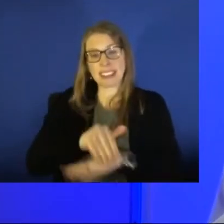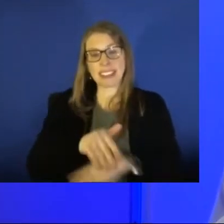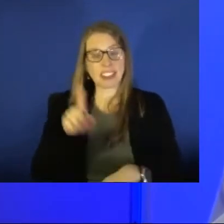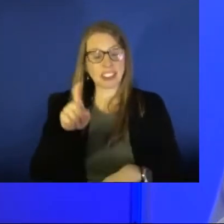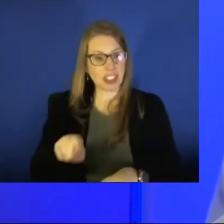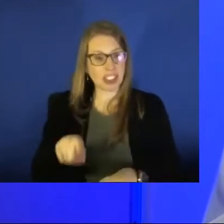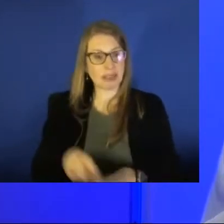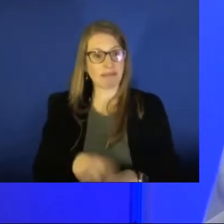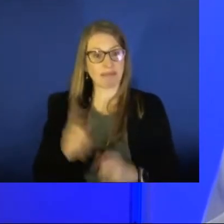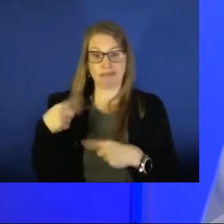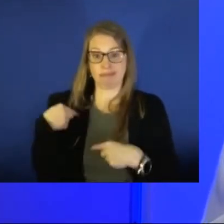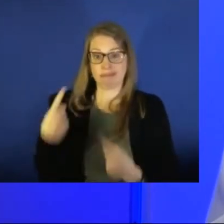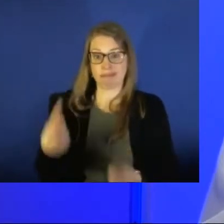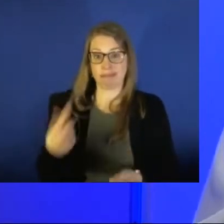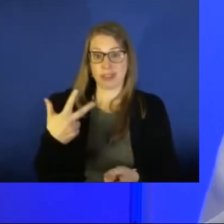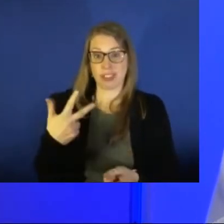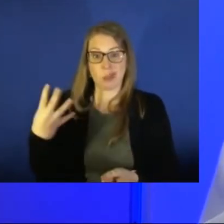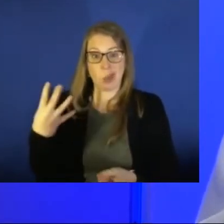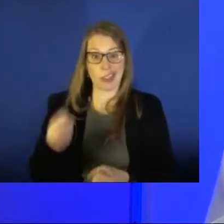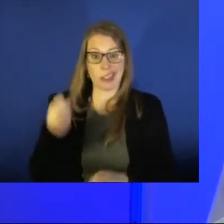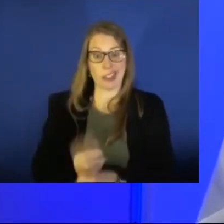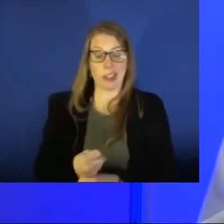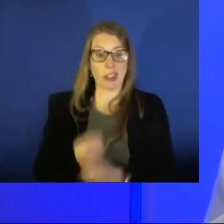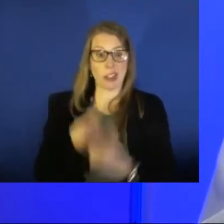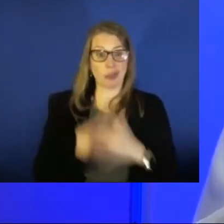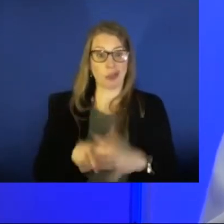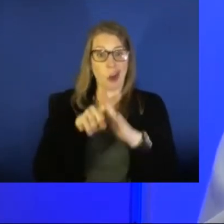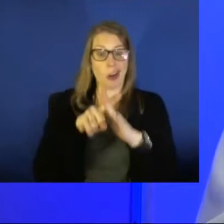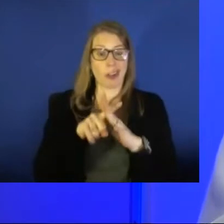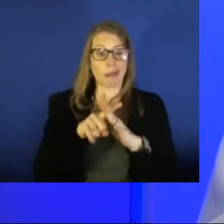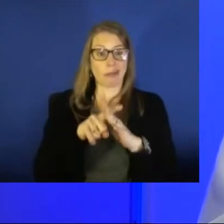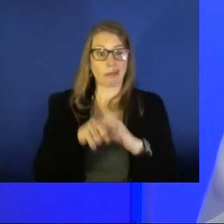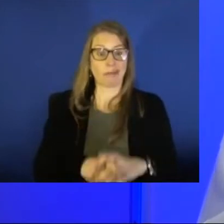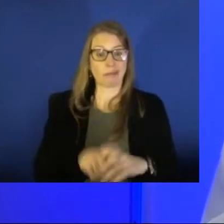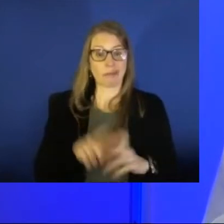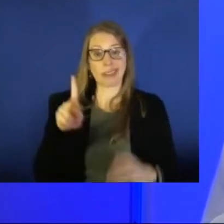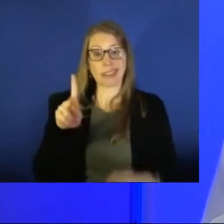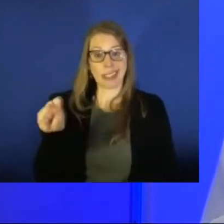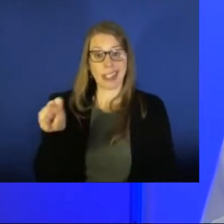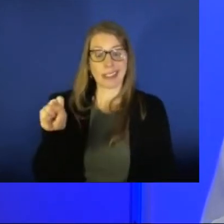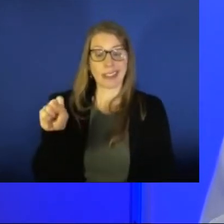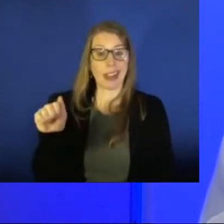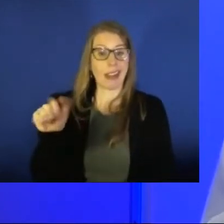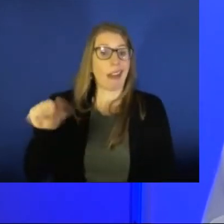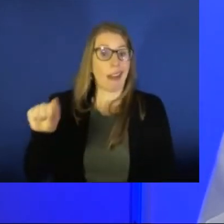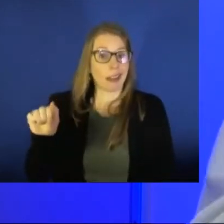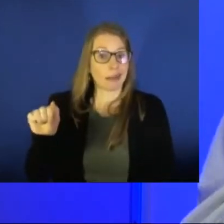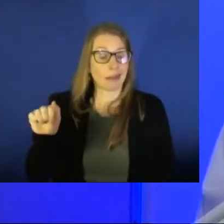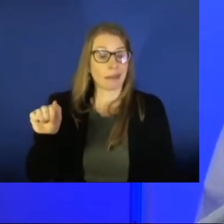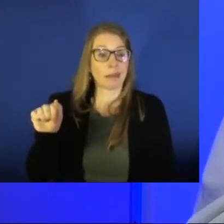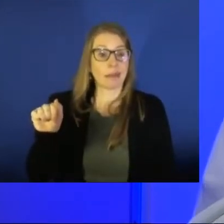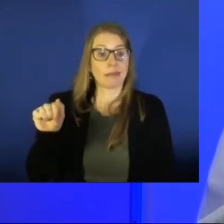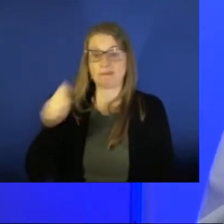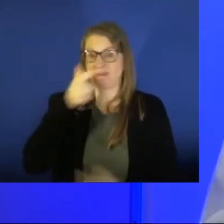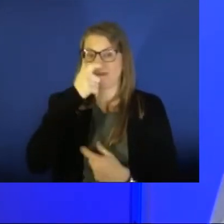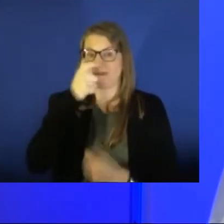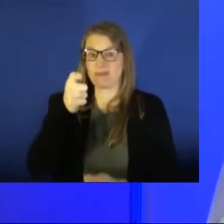3 or 4 years now when we restarted sort of Kansas ALA. And the interesting, last